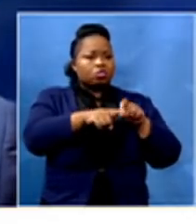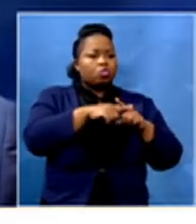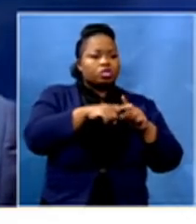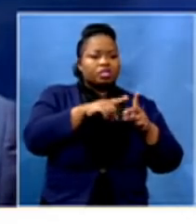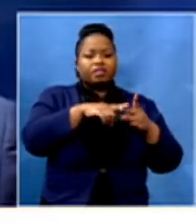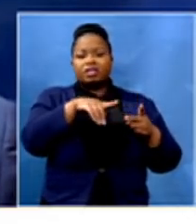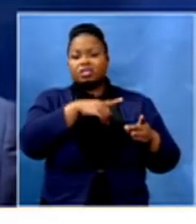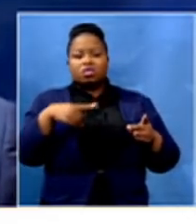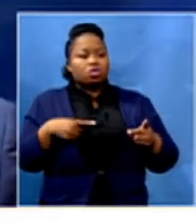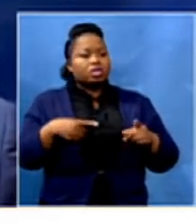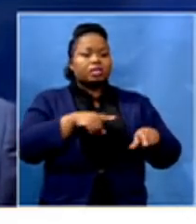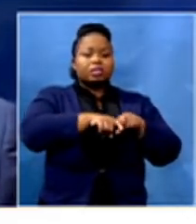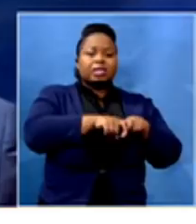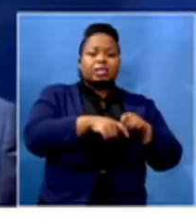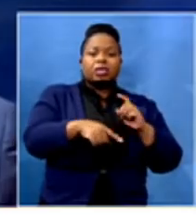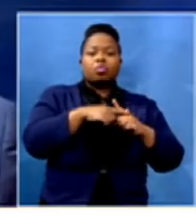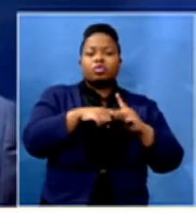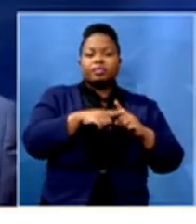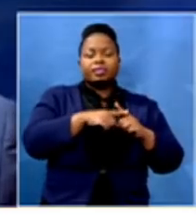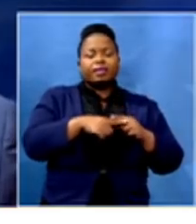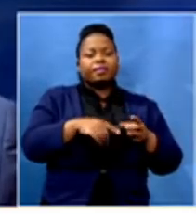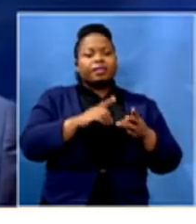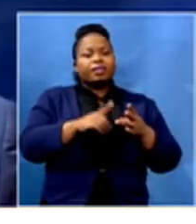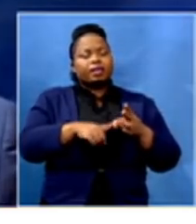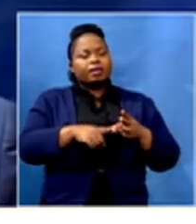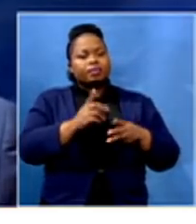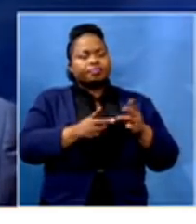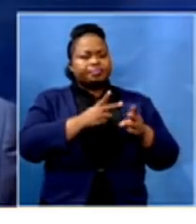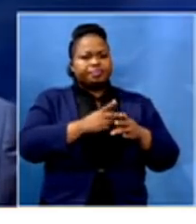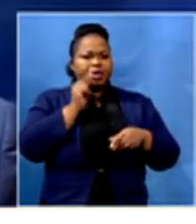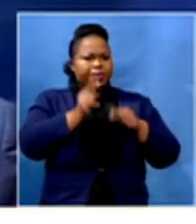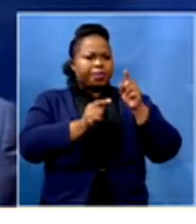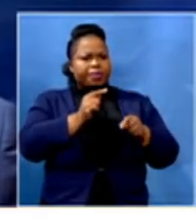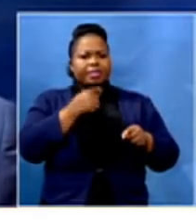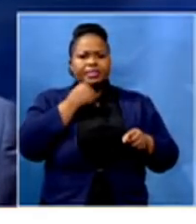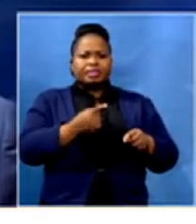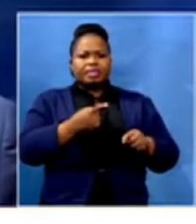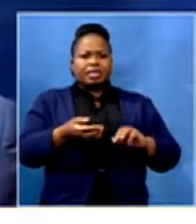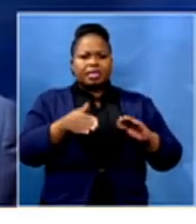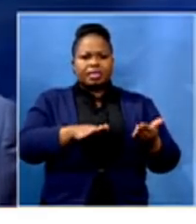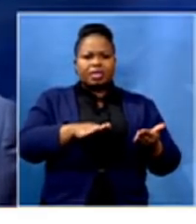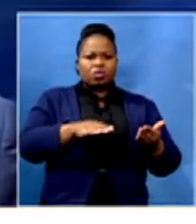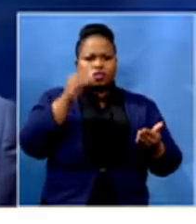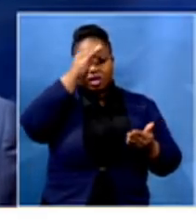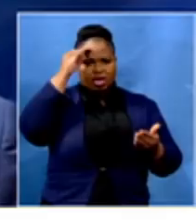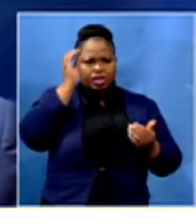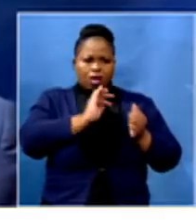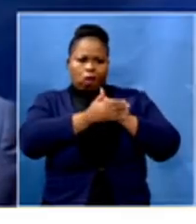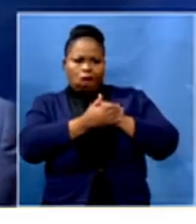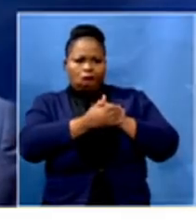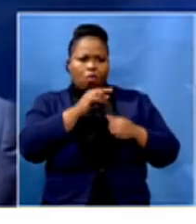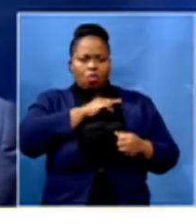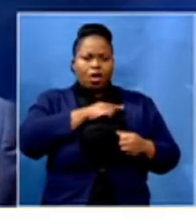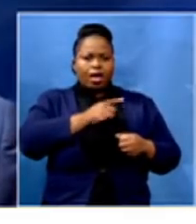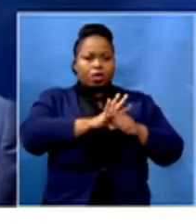that have tested positive. There, in fact, has also been an allegation that a death of a nurse is being hidden because they died of